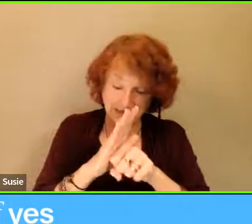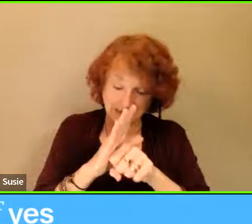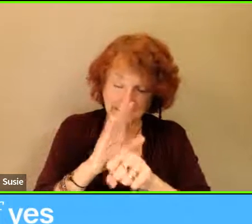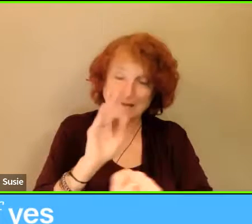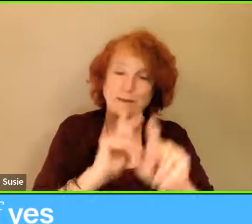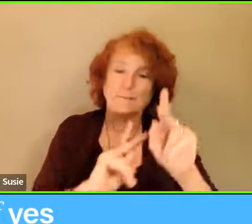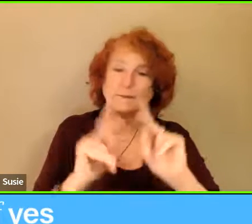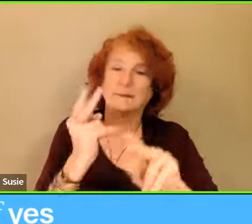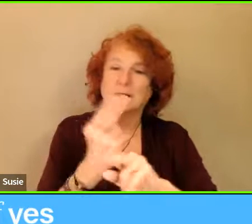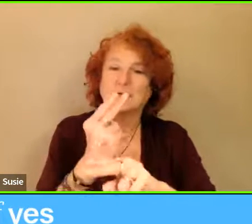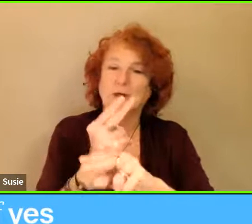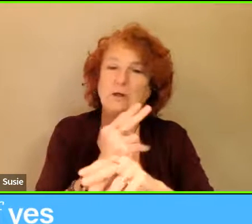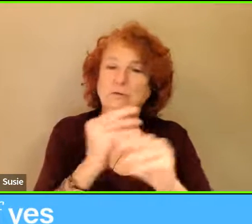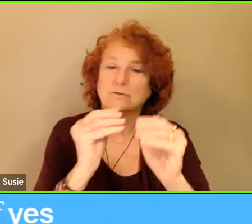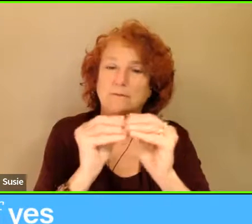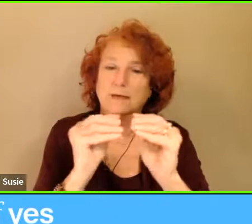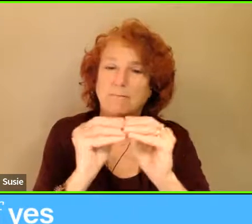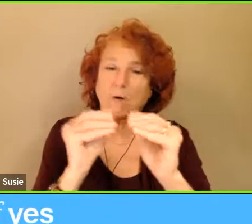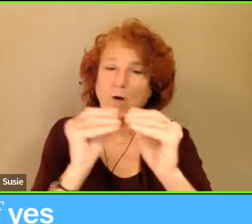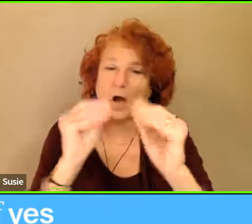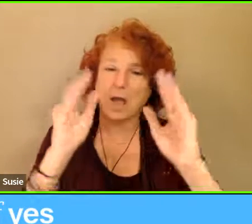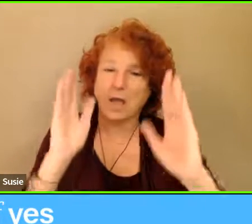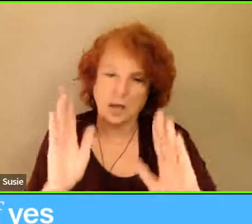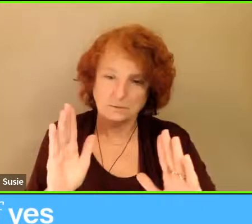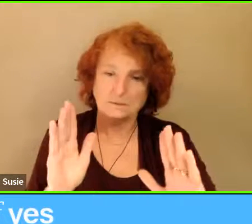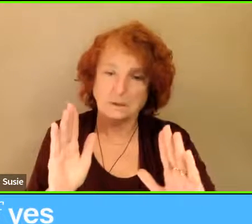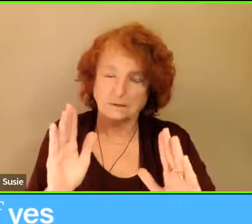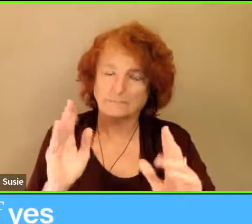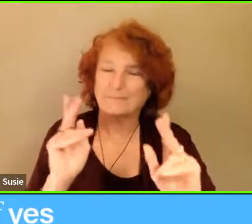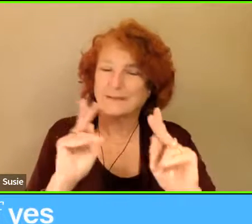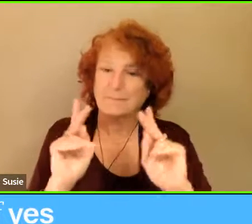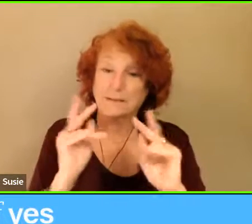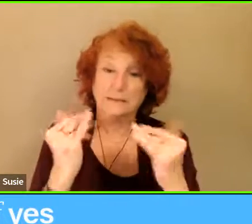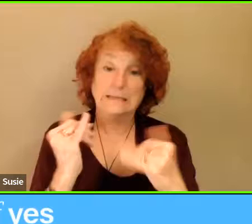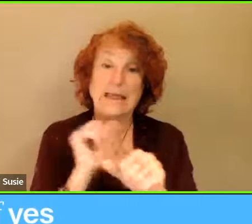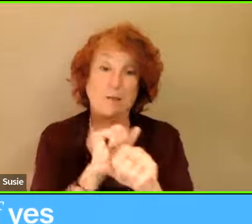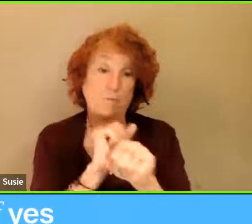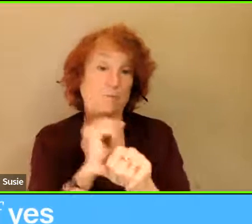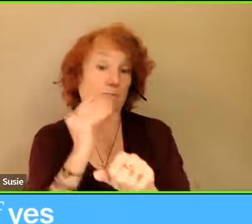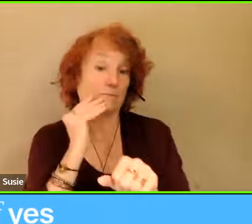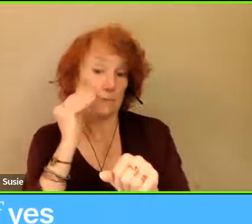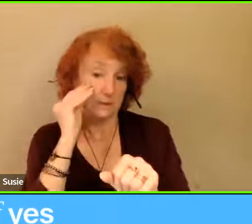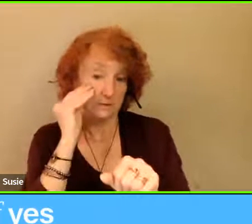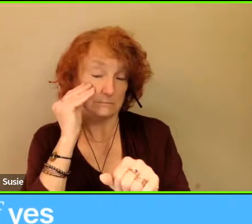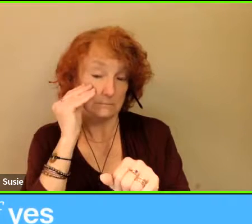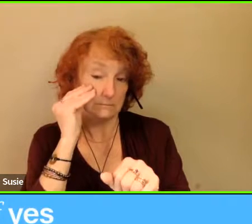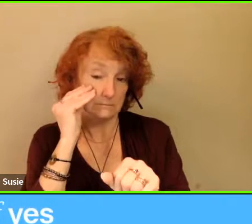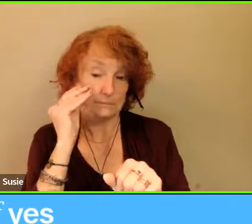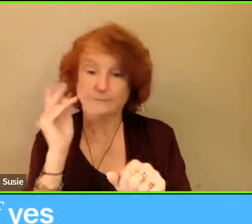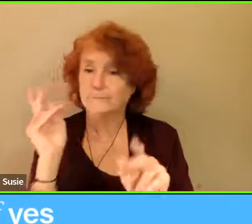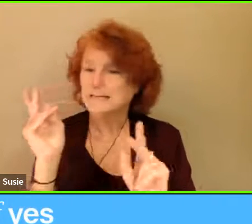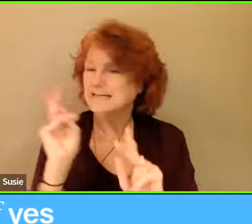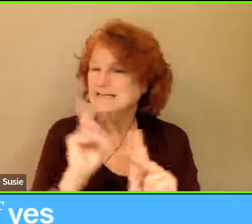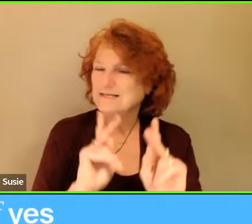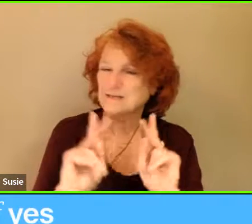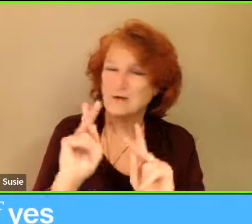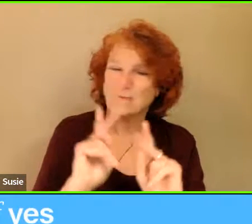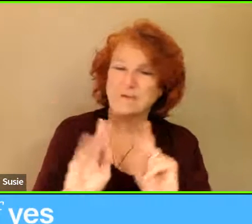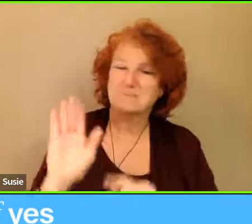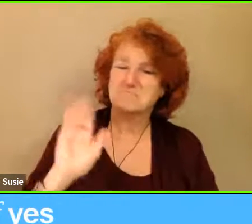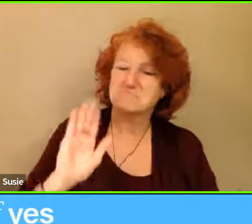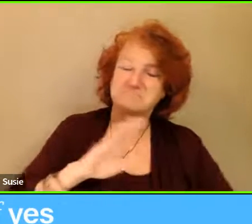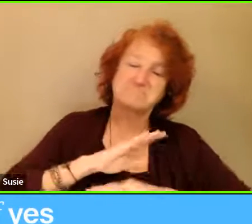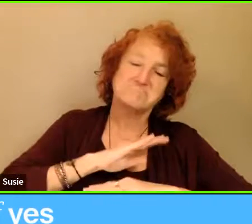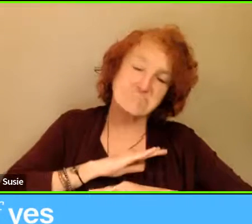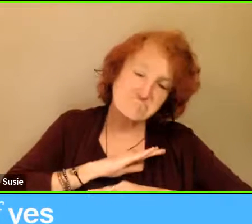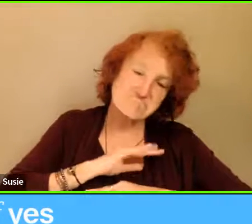housing. That is, people are working from home now. So people who may have been content with